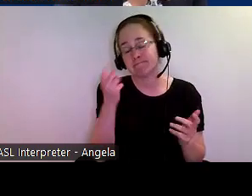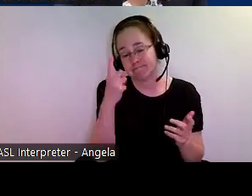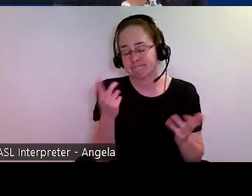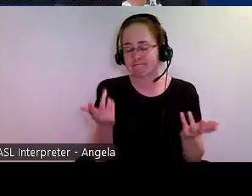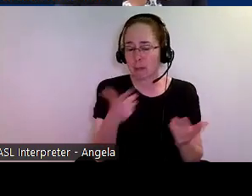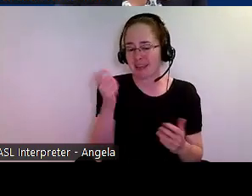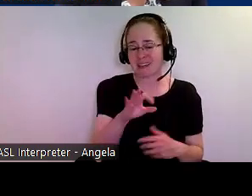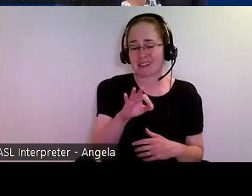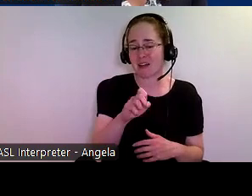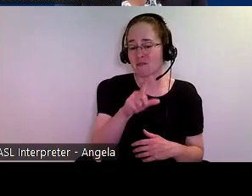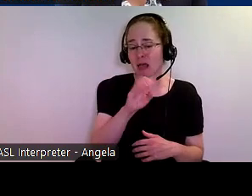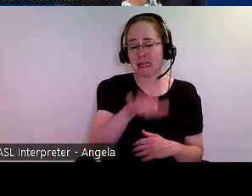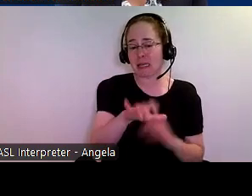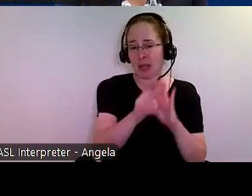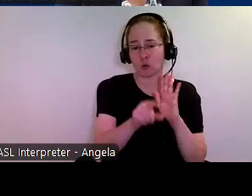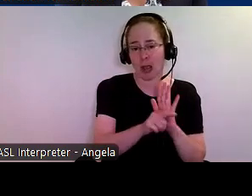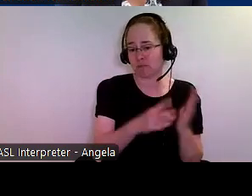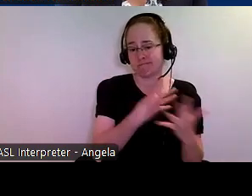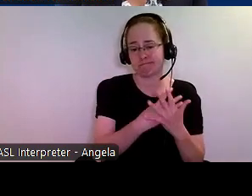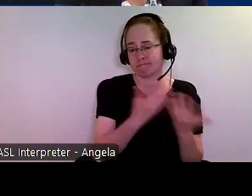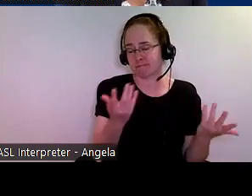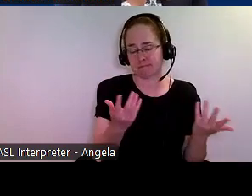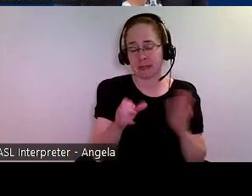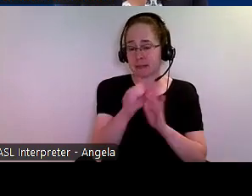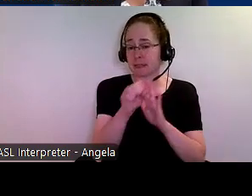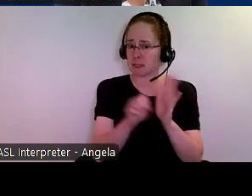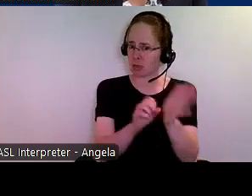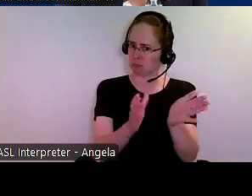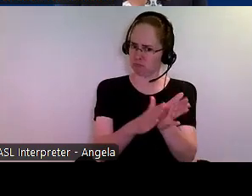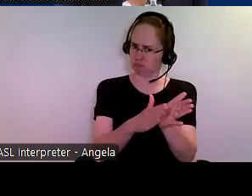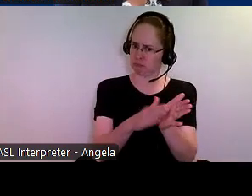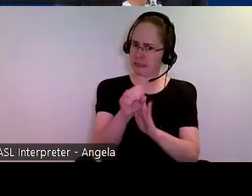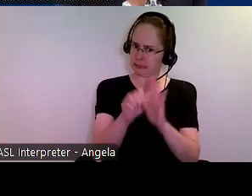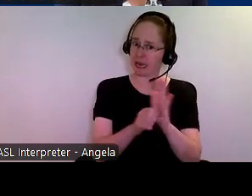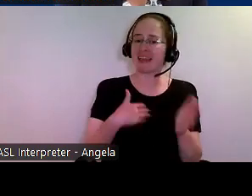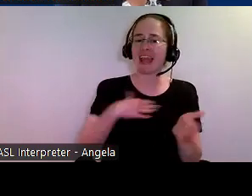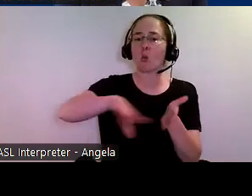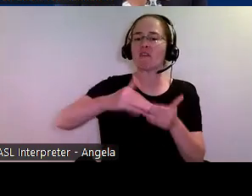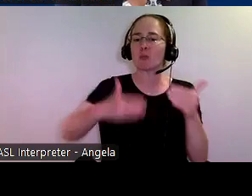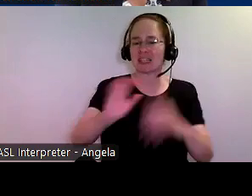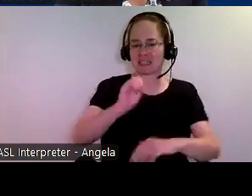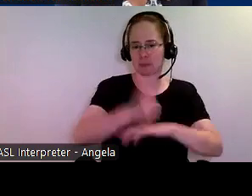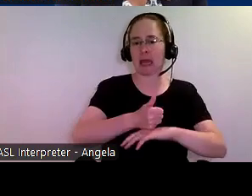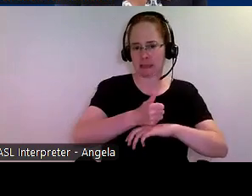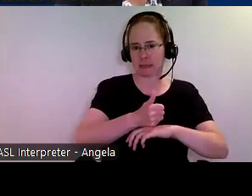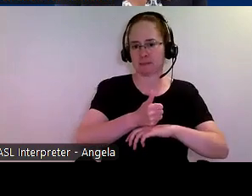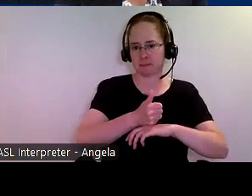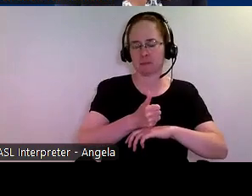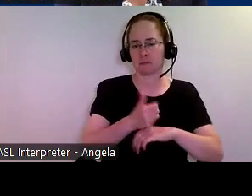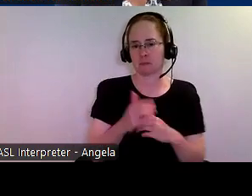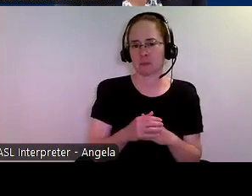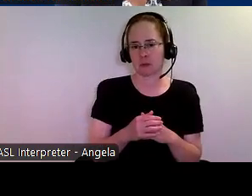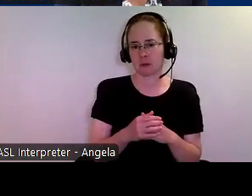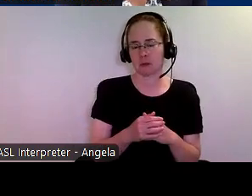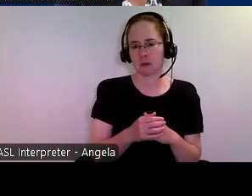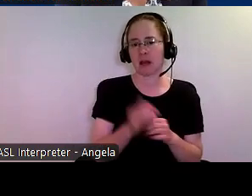of a felony background, the state, kudos to the state, because they had a waiver process in place. And I had someone go